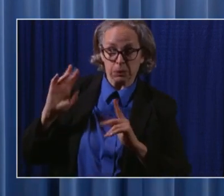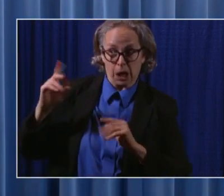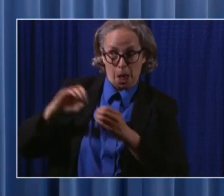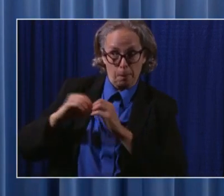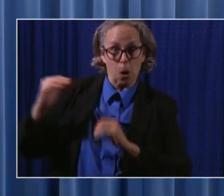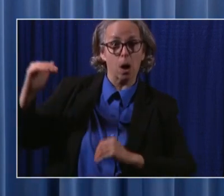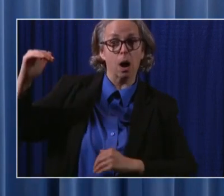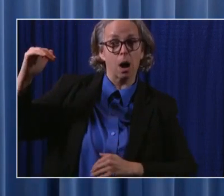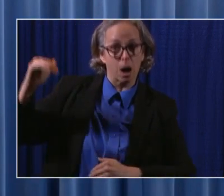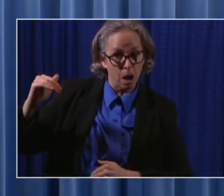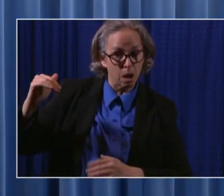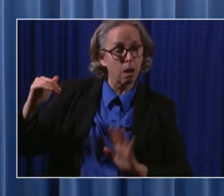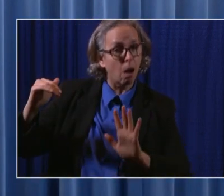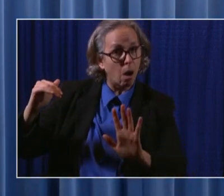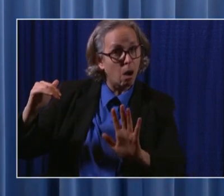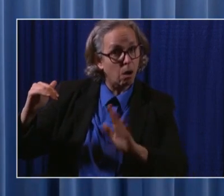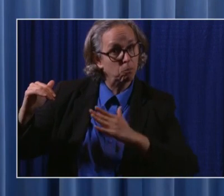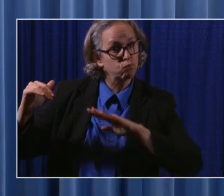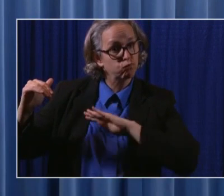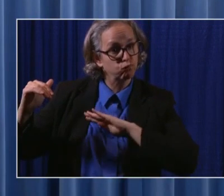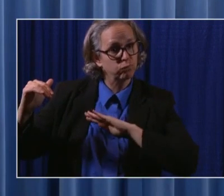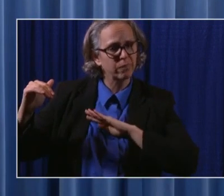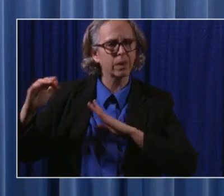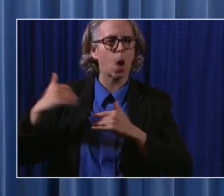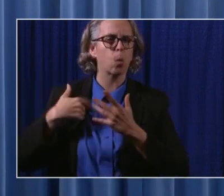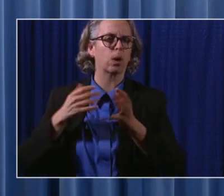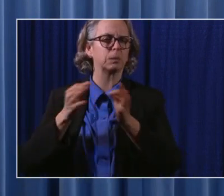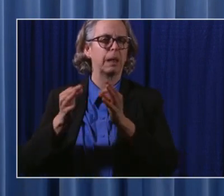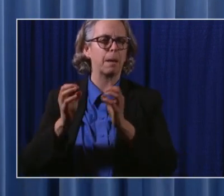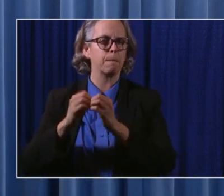talk about that a little bit later.